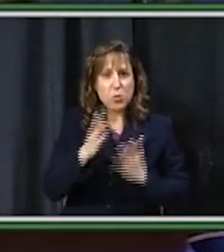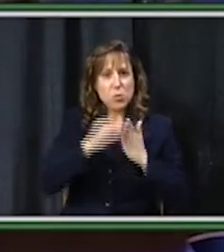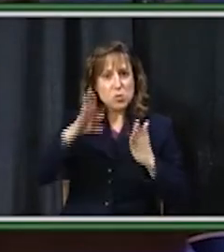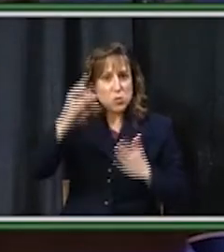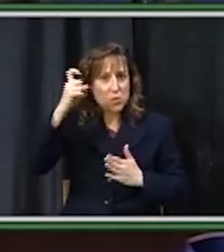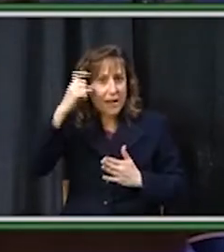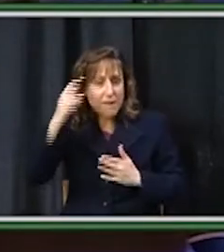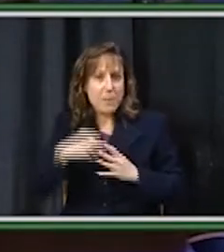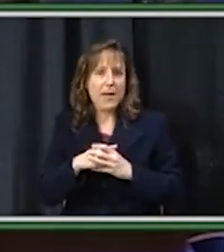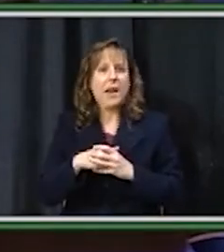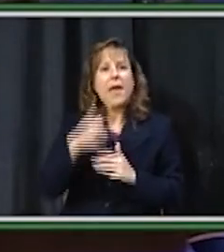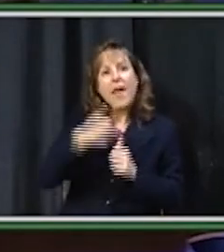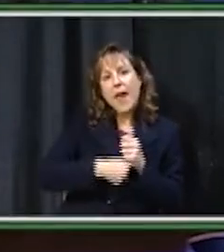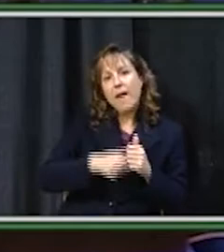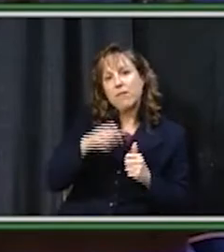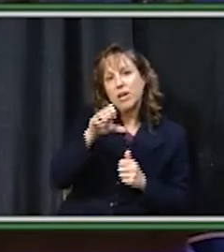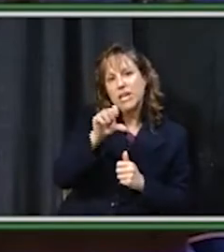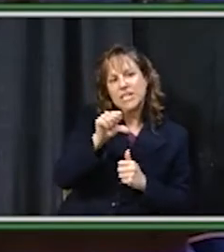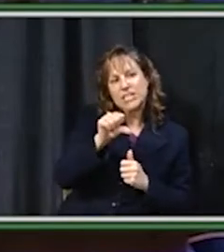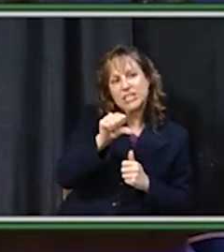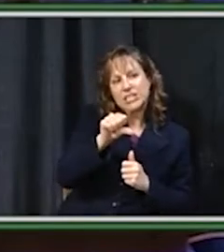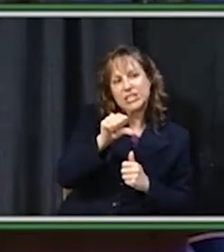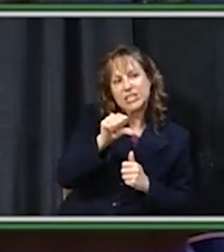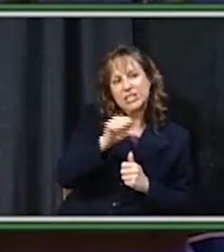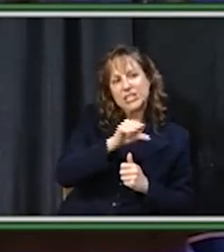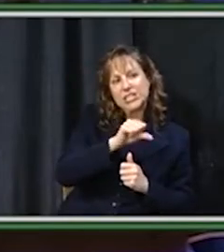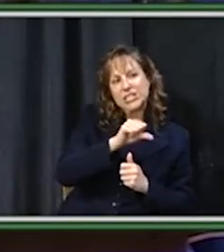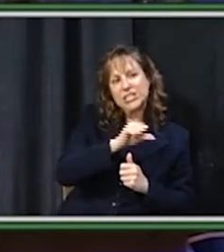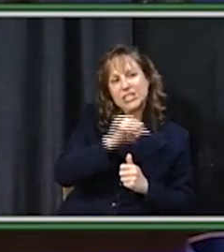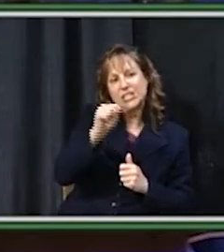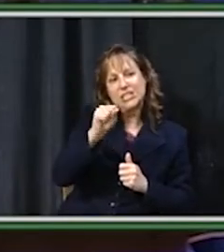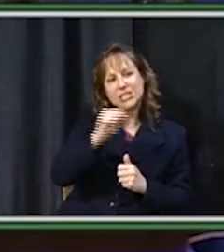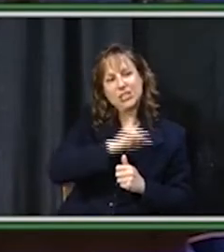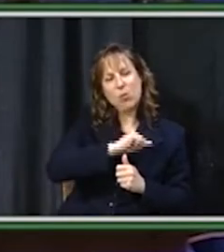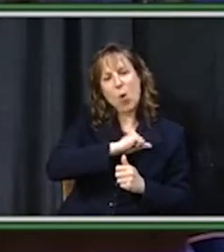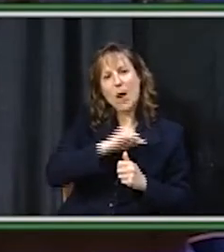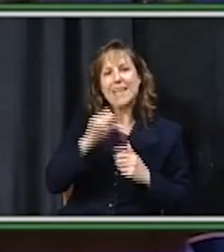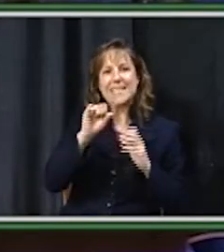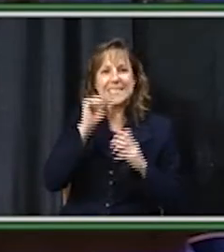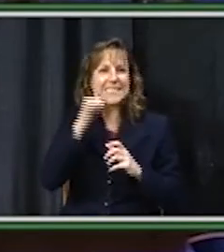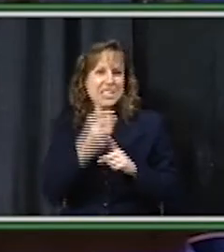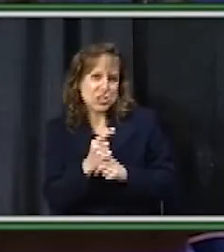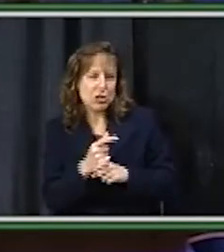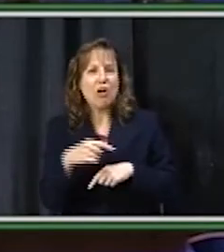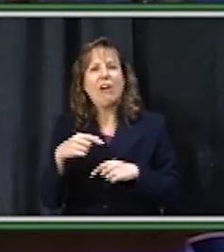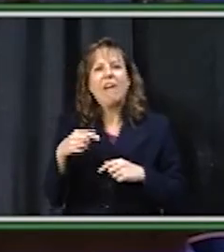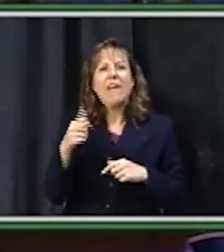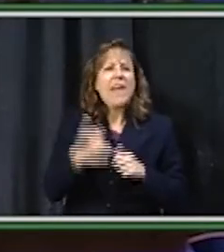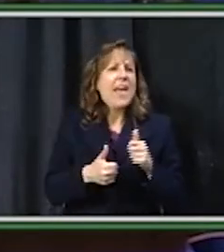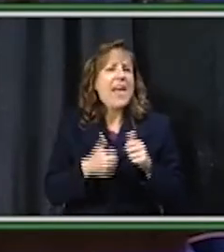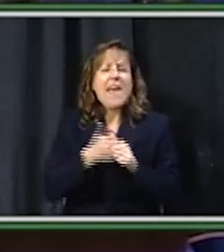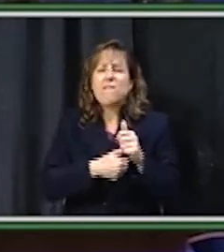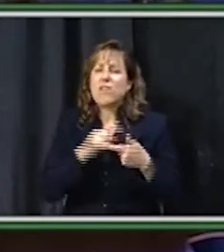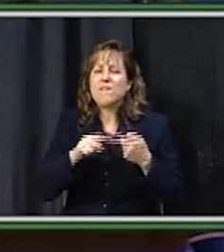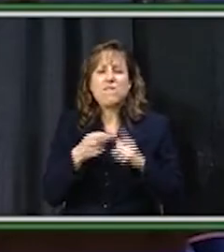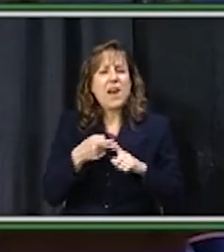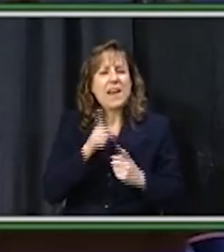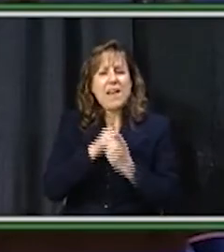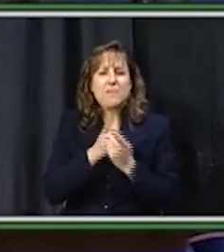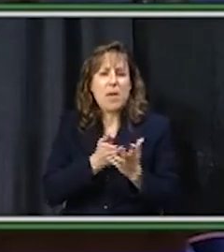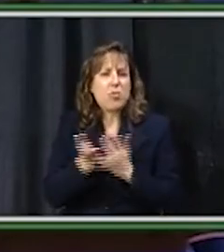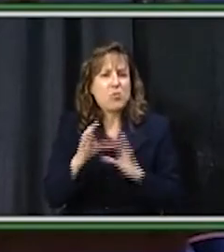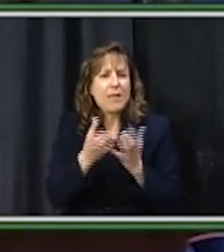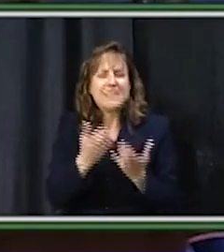sorority sister I've gained, and to every friend I've met in class, thank you for constantly encouraging me to keep